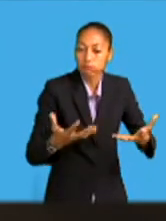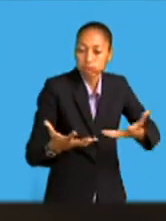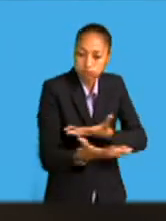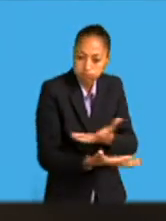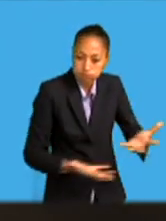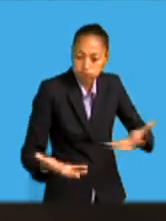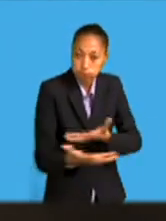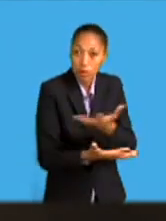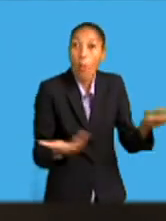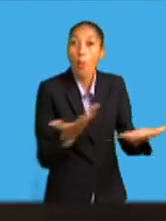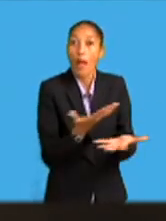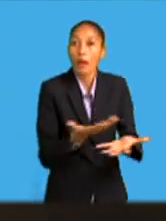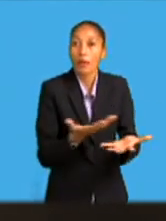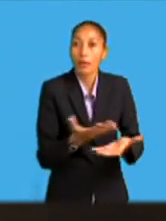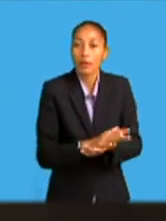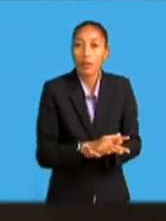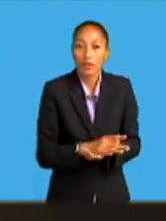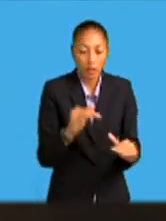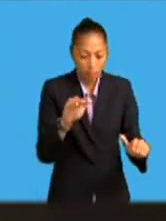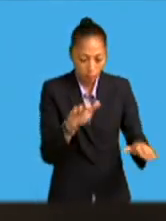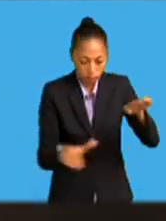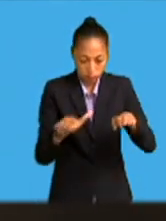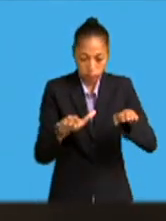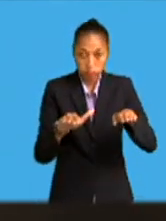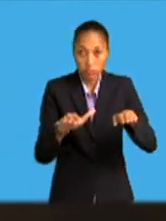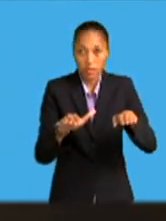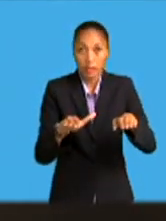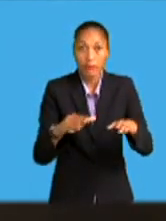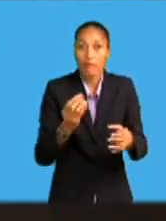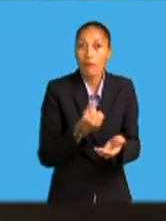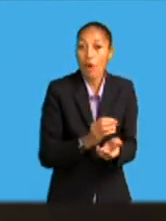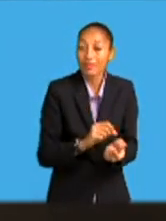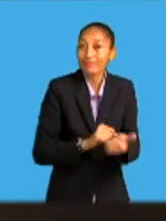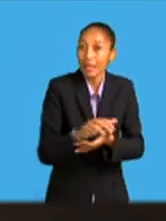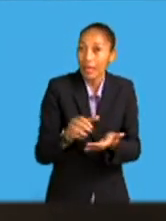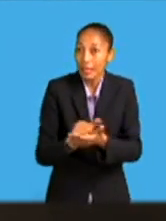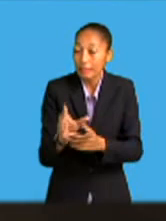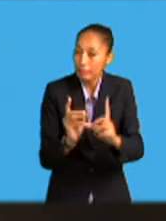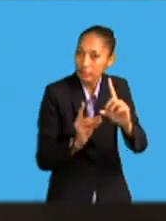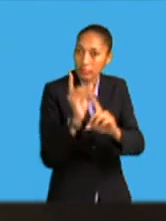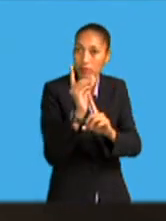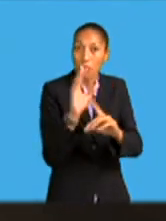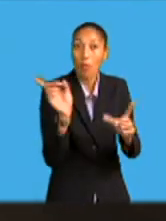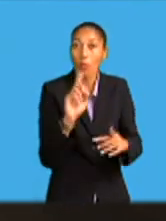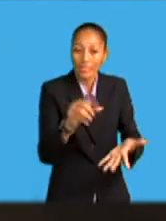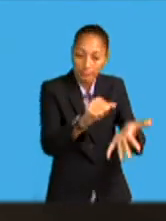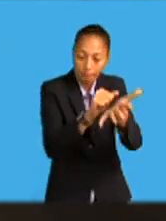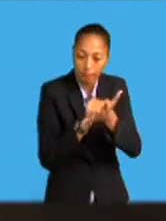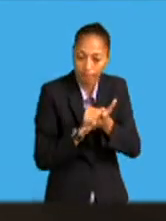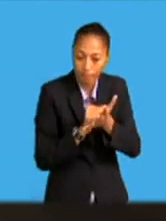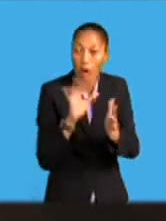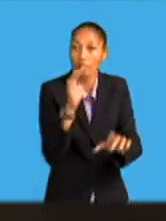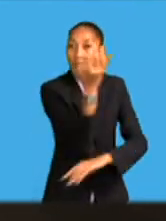collaboration in areas that balance industry and commercial development with conservation.